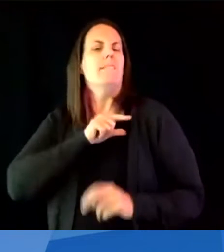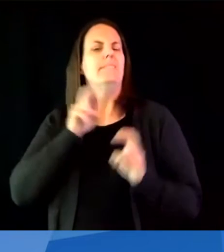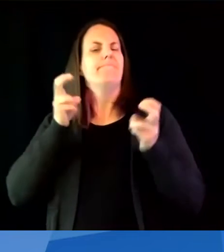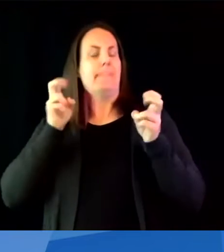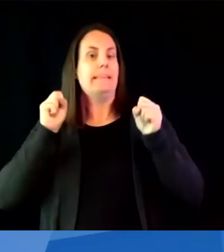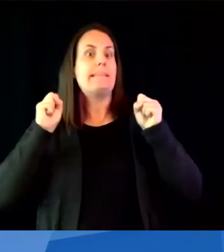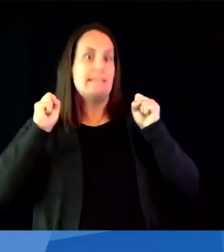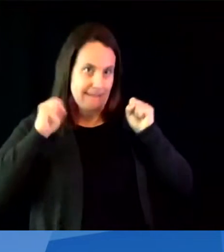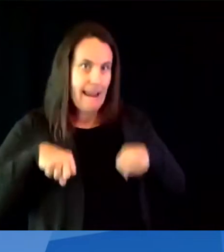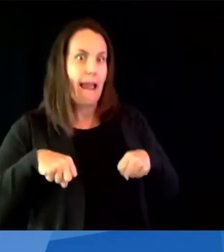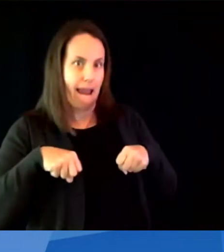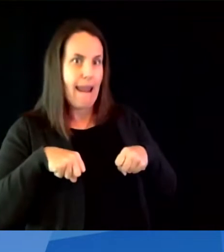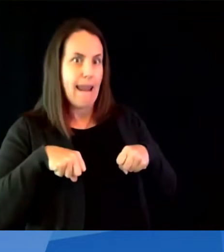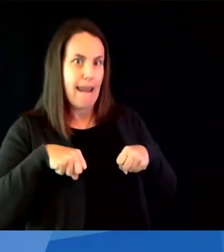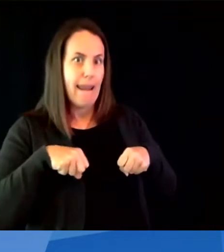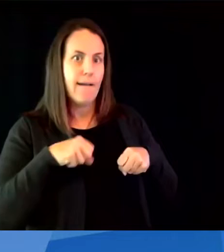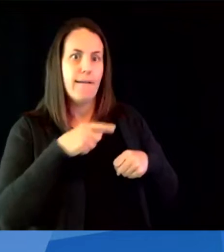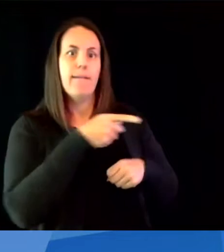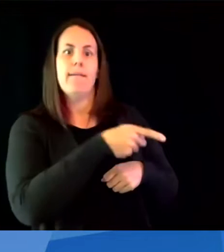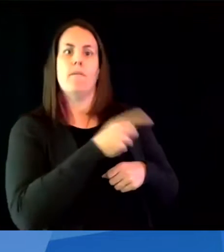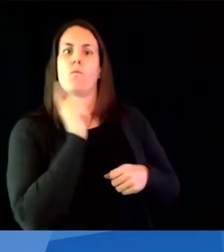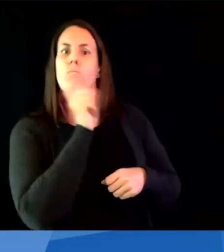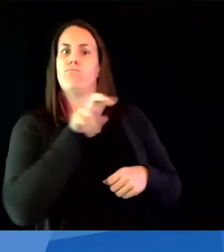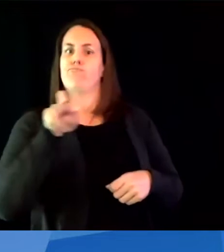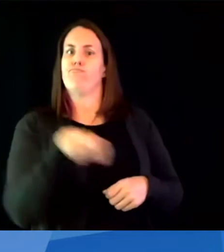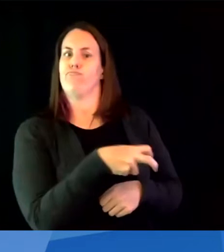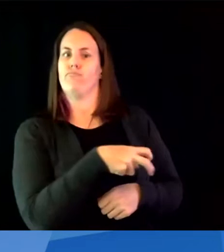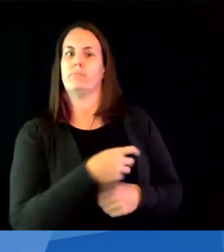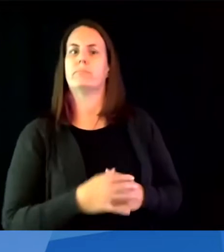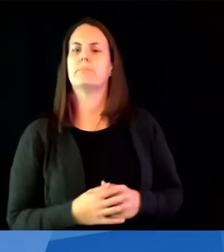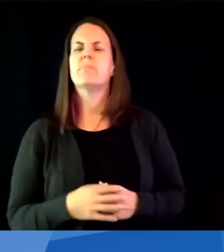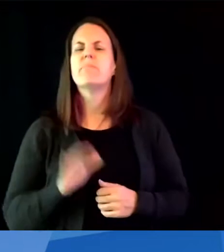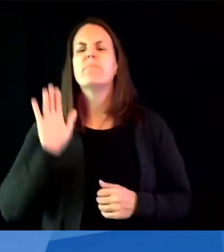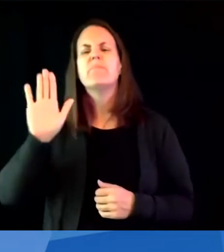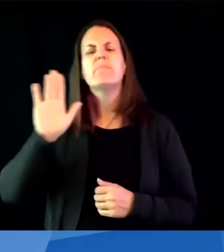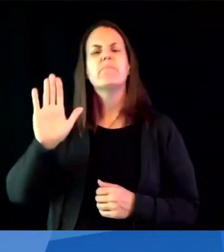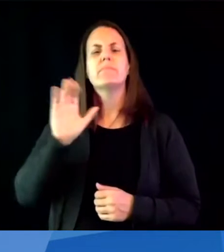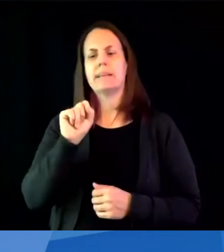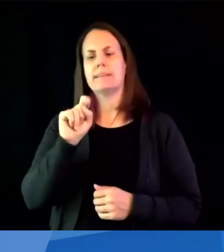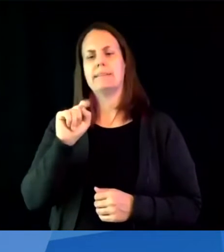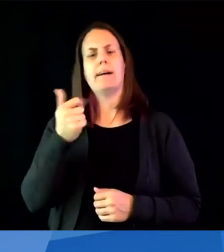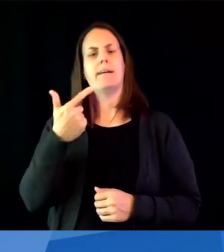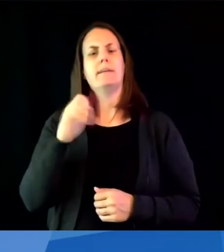you say more about the kinds of things that might